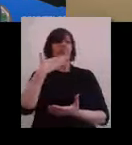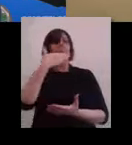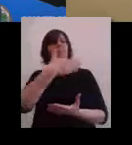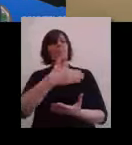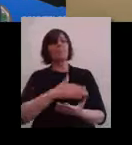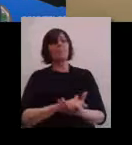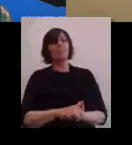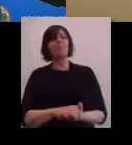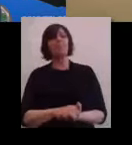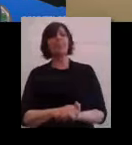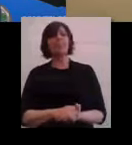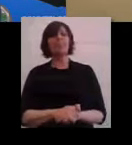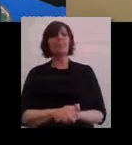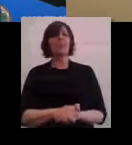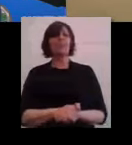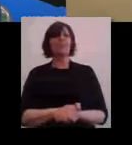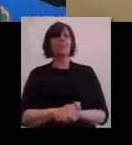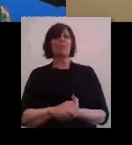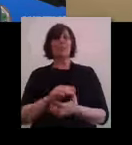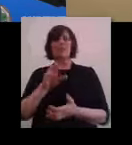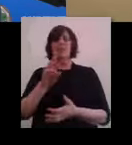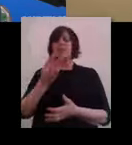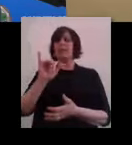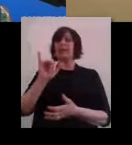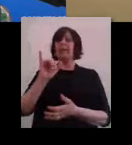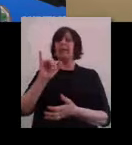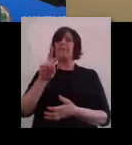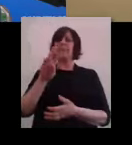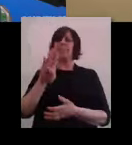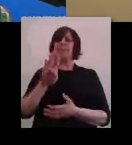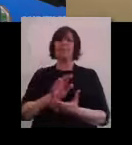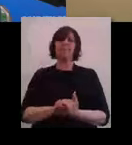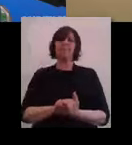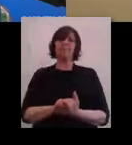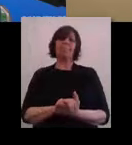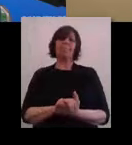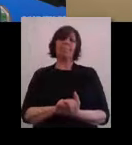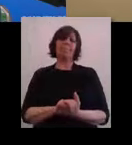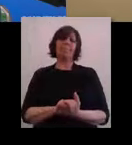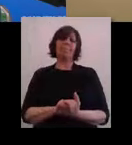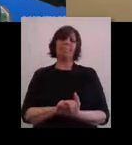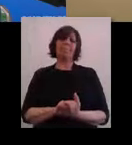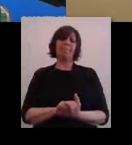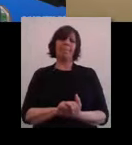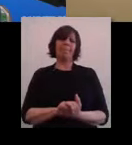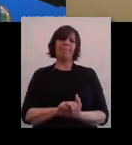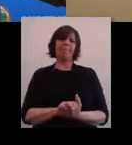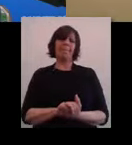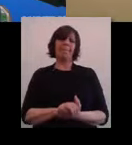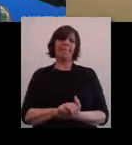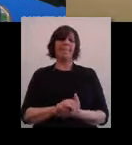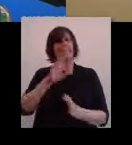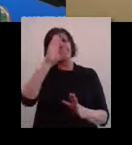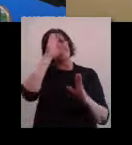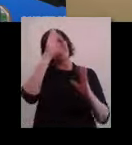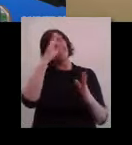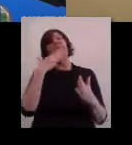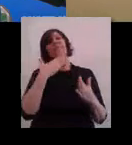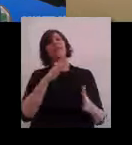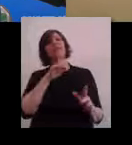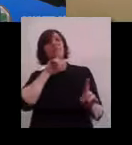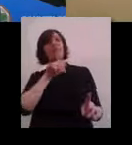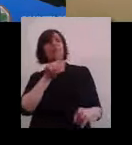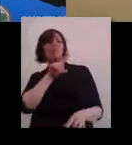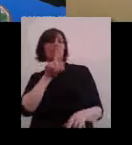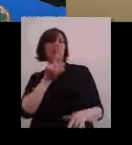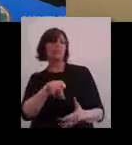WIVB-TV, Mel Orleans. Hi, Mark. Thanks for taking our questions this